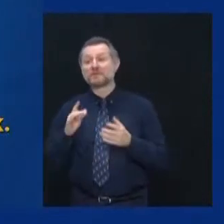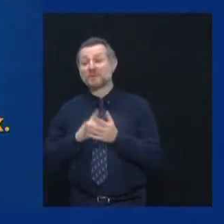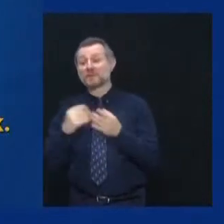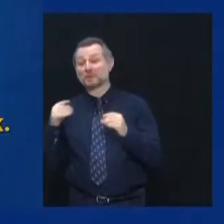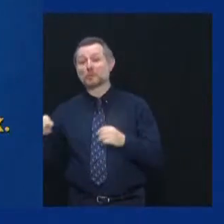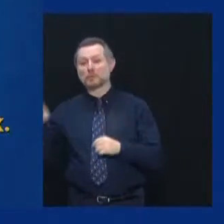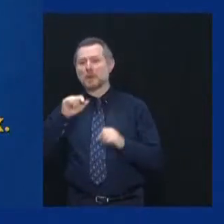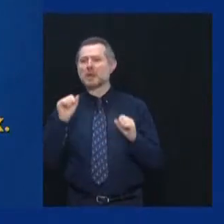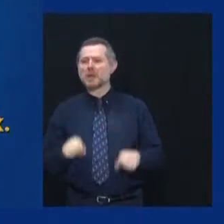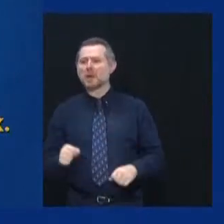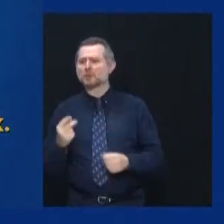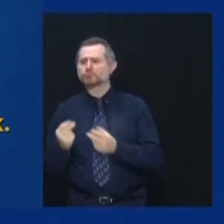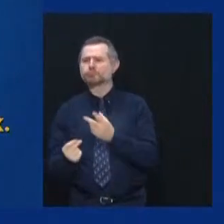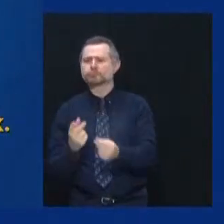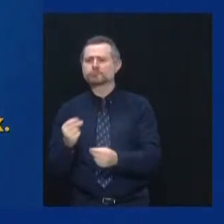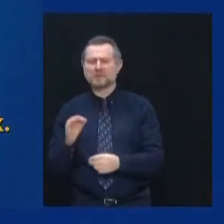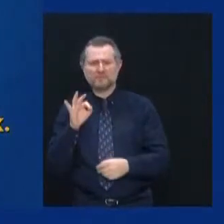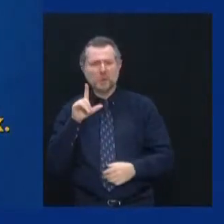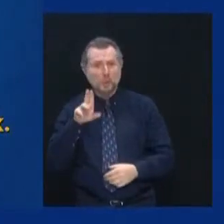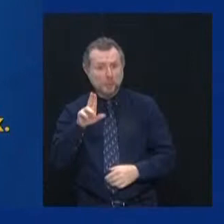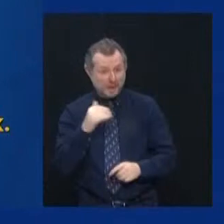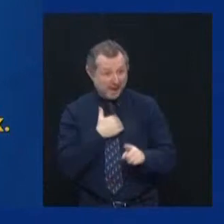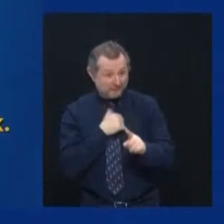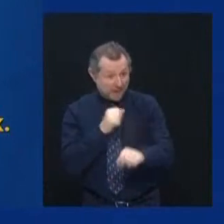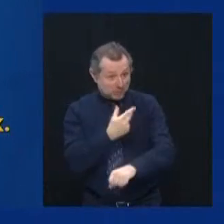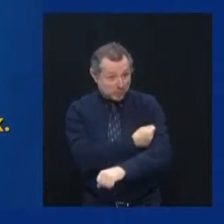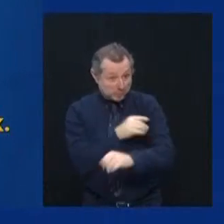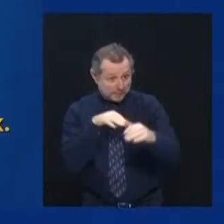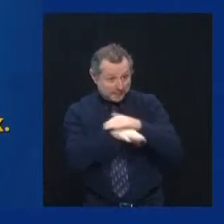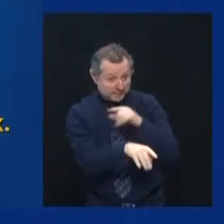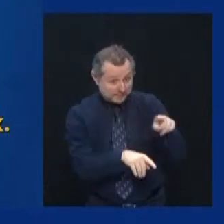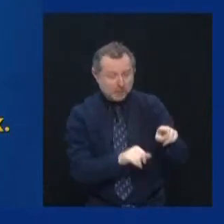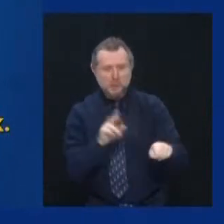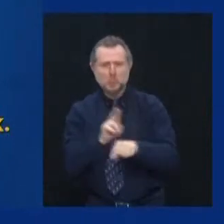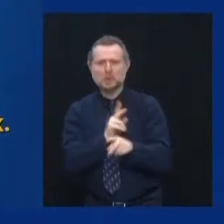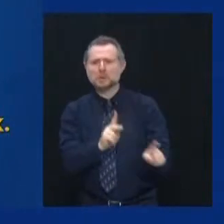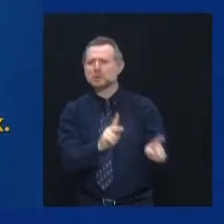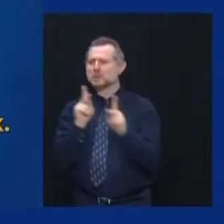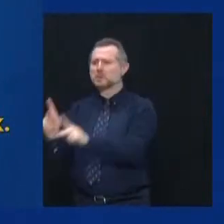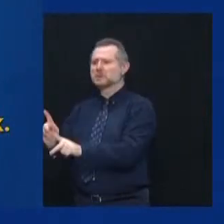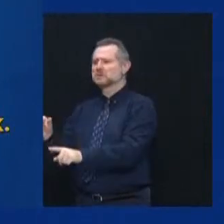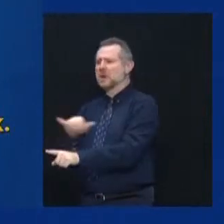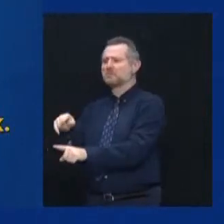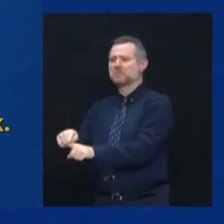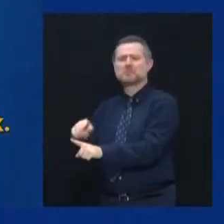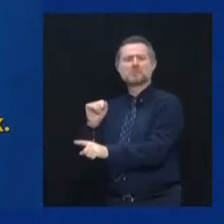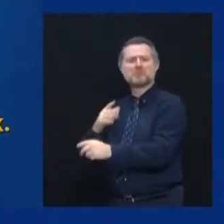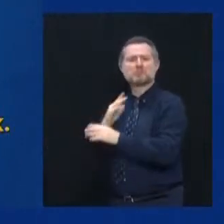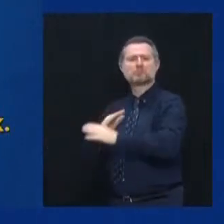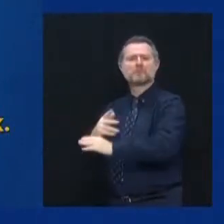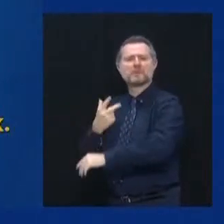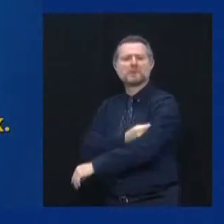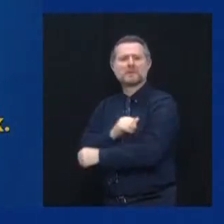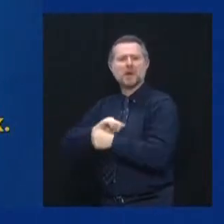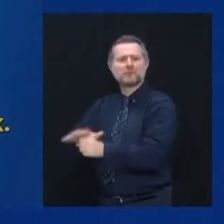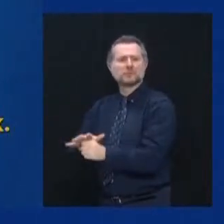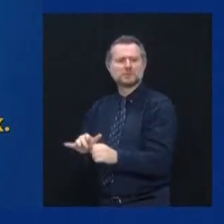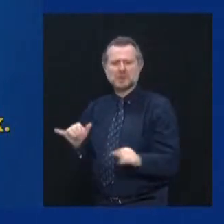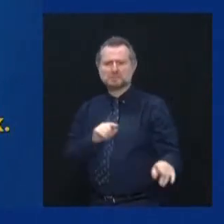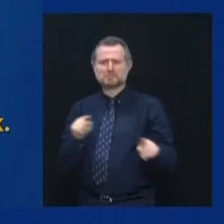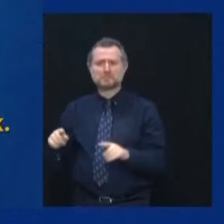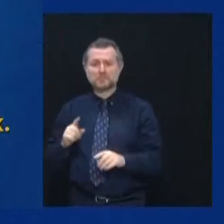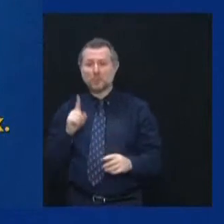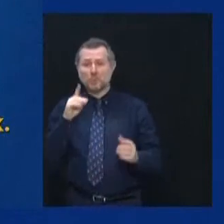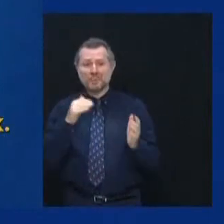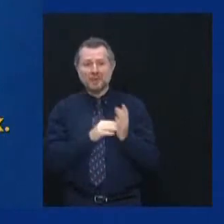flu vaccine. They do this. They know how to do this. We have 1,200 pharmacies that are already